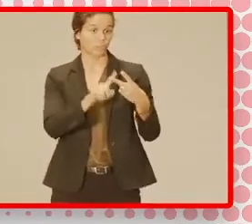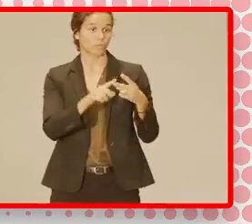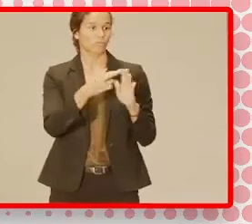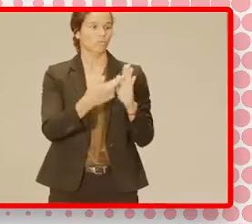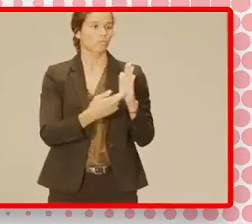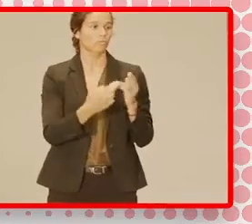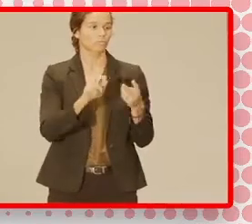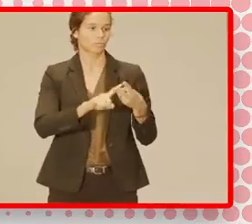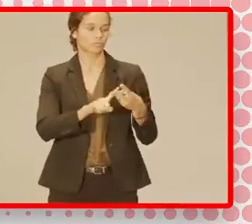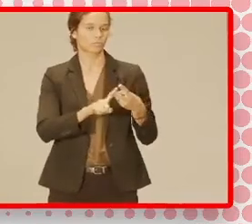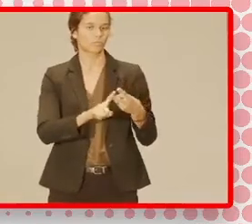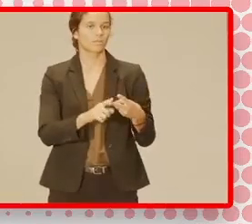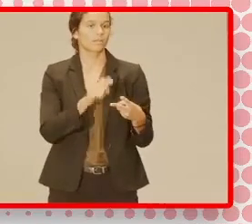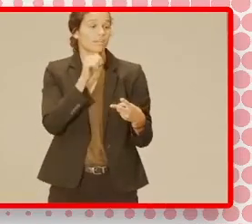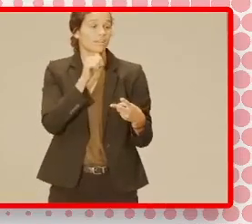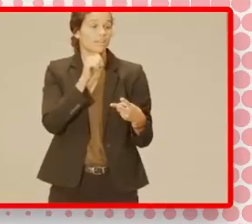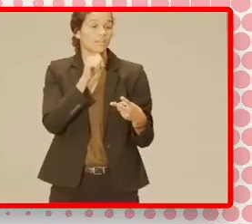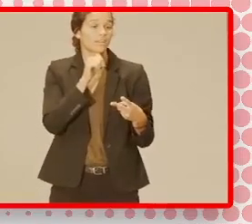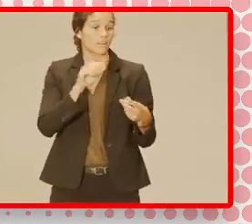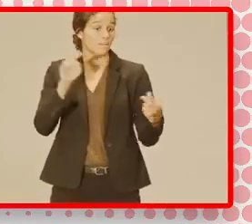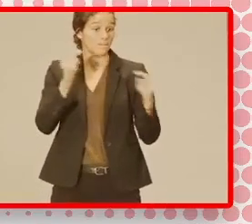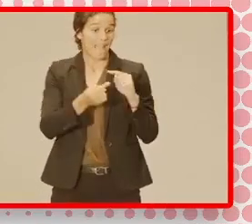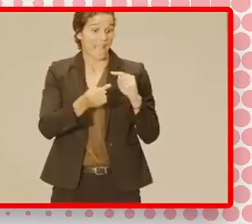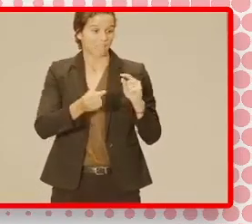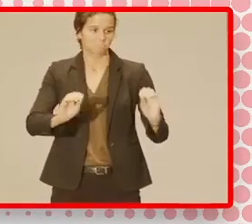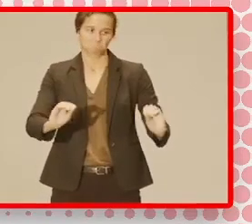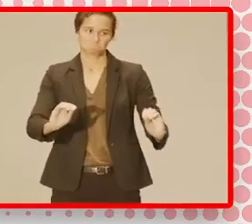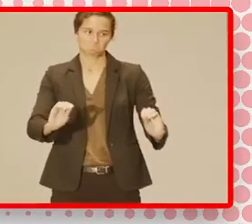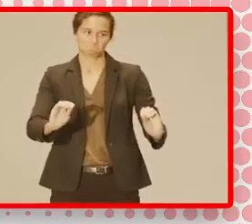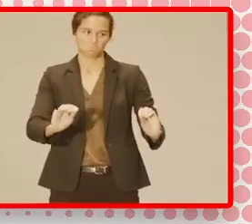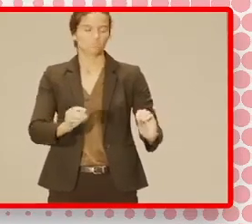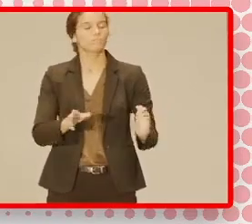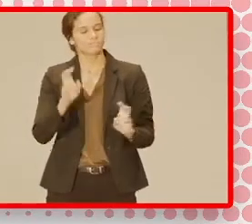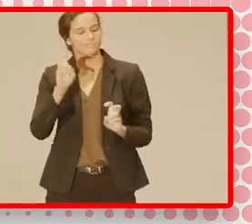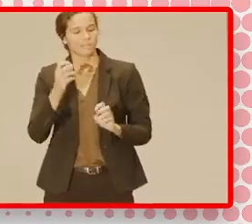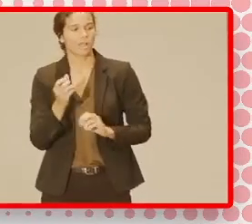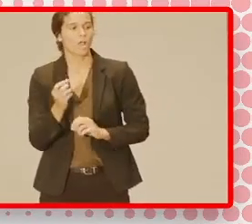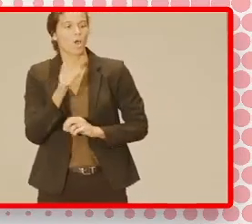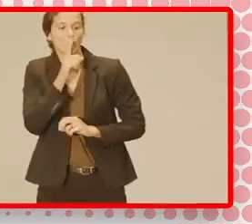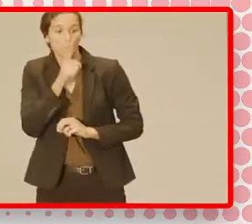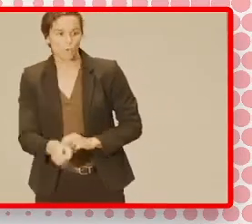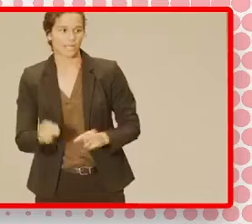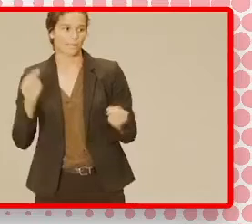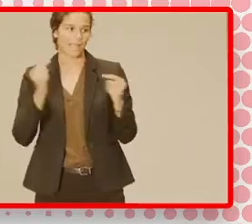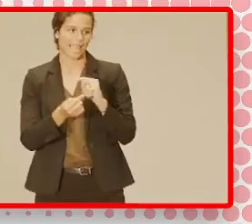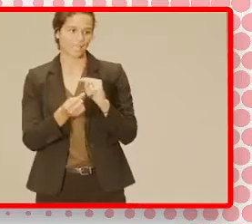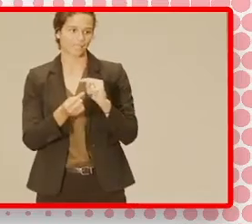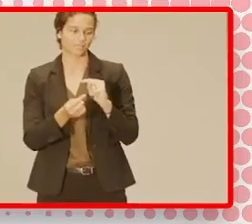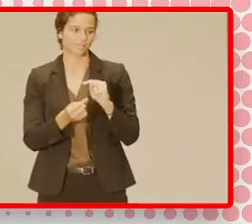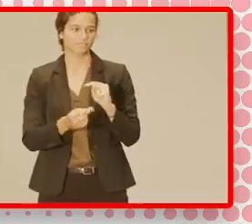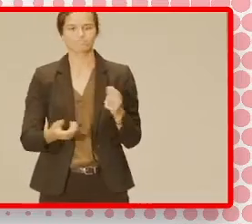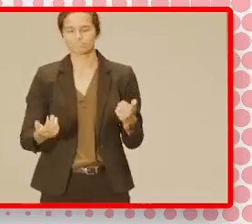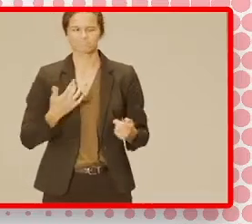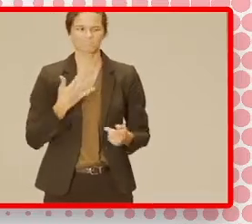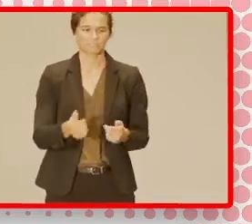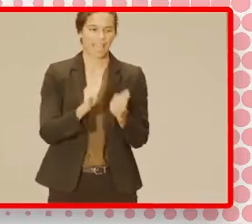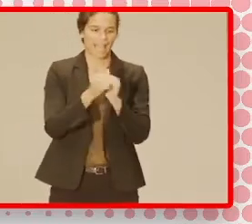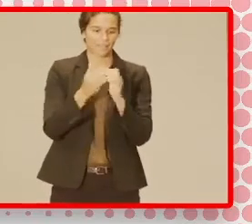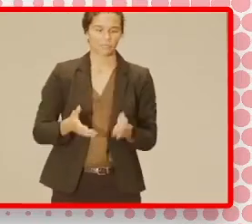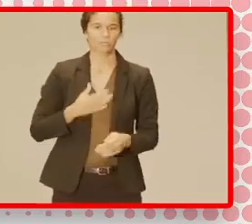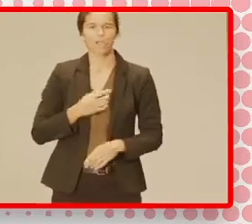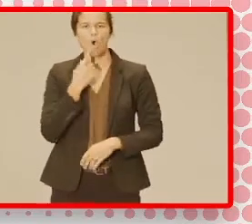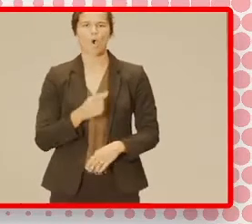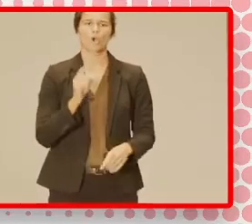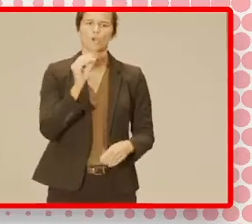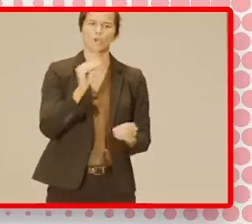pain. You've all heard this mantra from all these, athletes who say no pain, no gain. I happen to think that's a